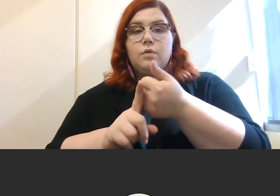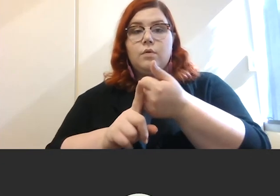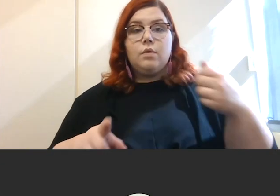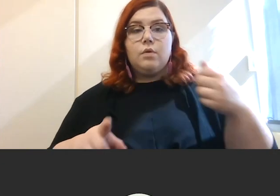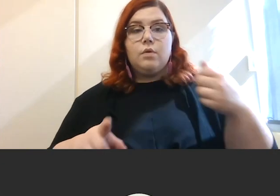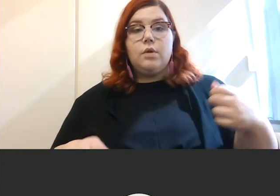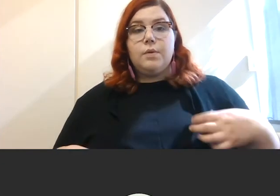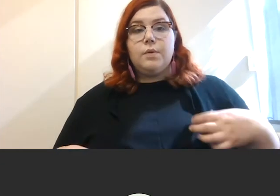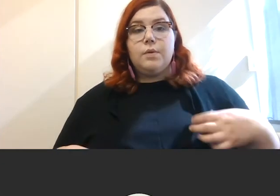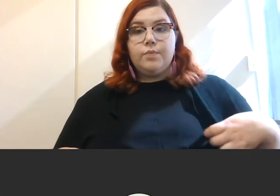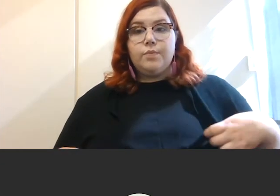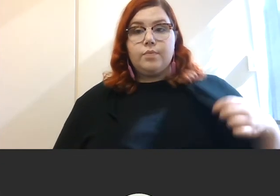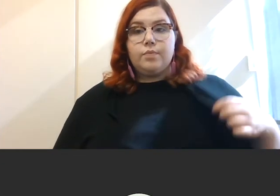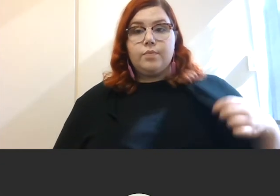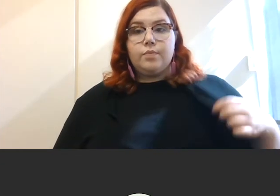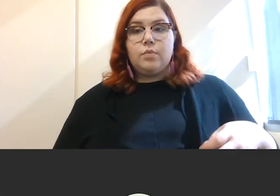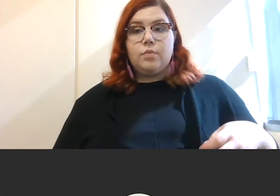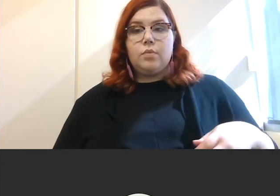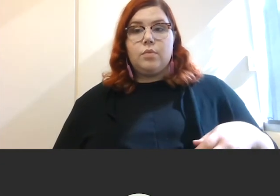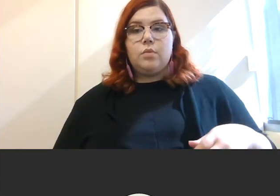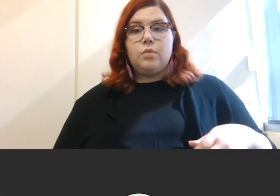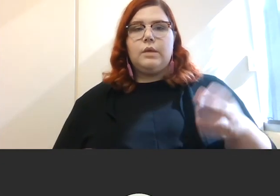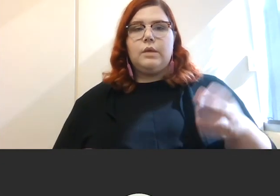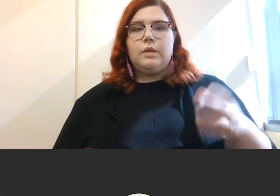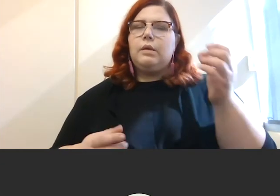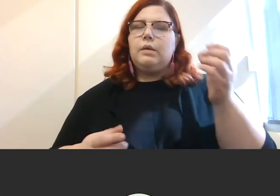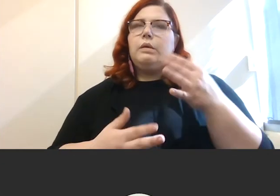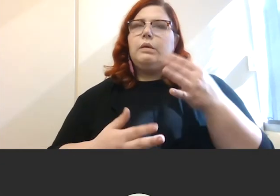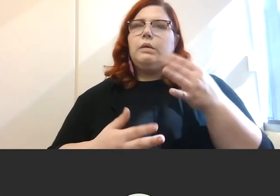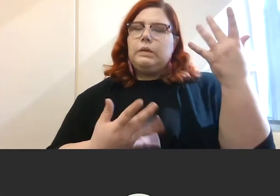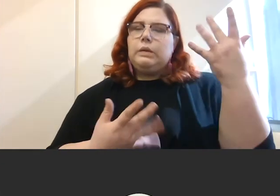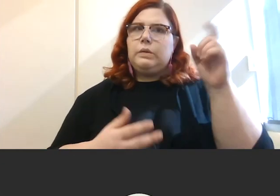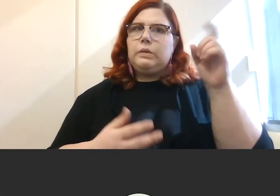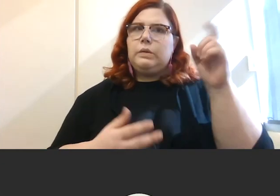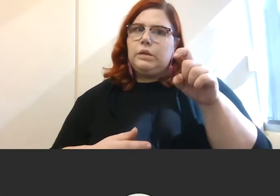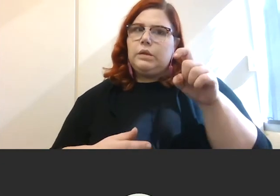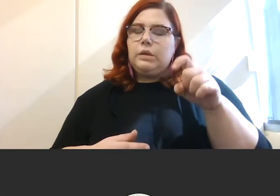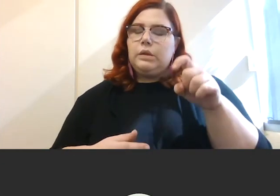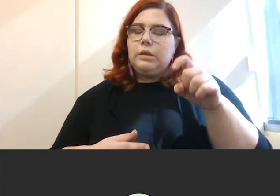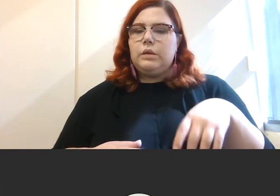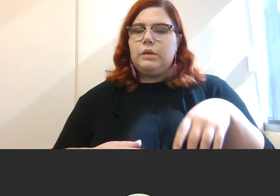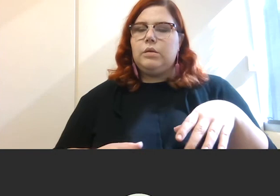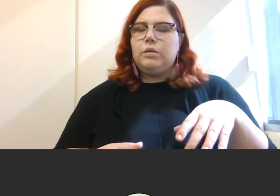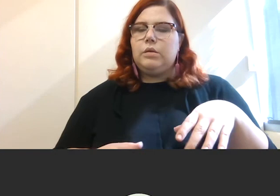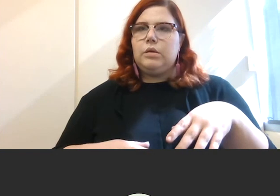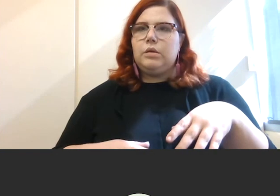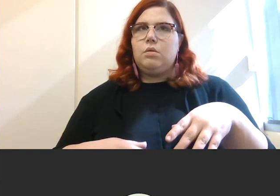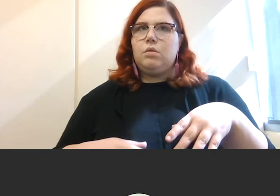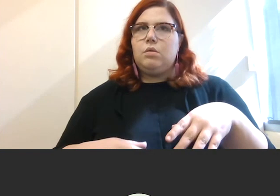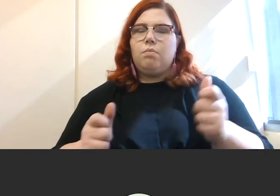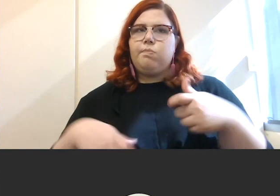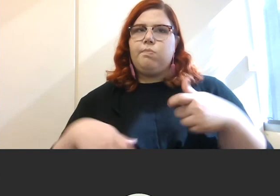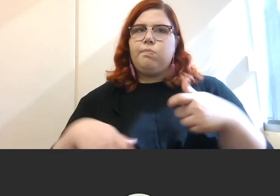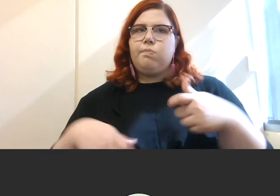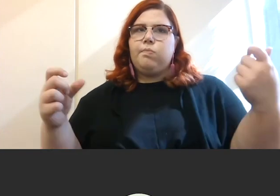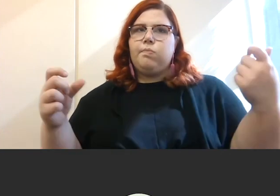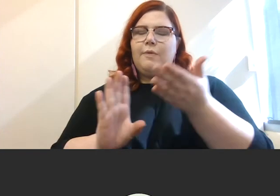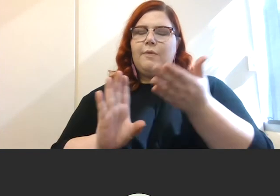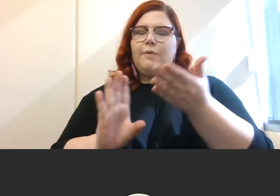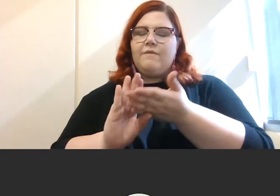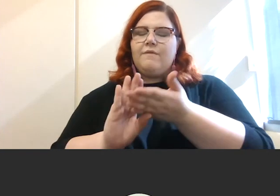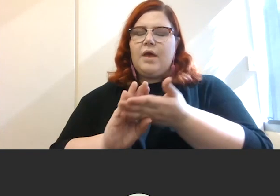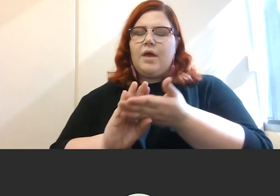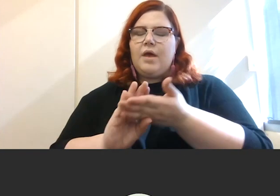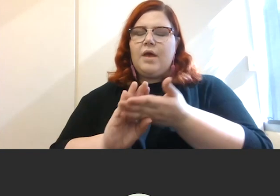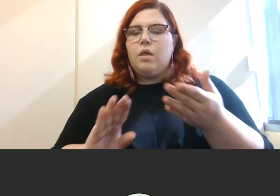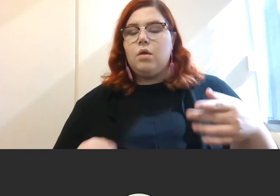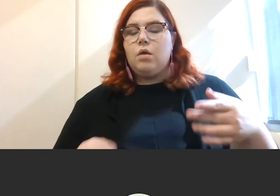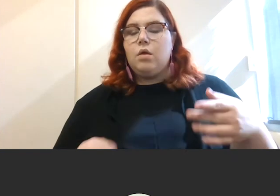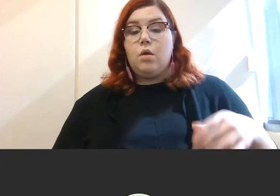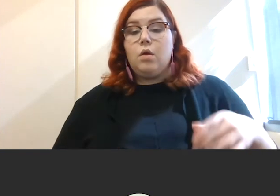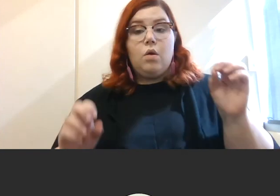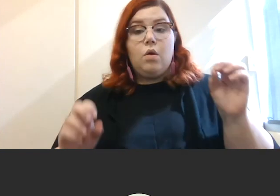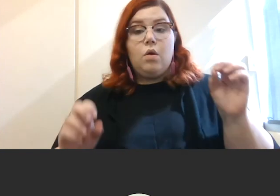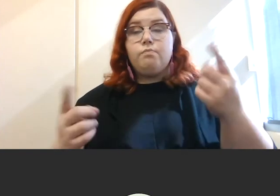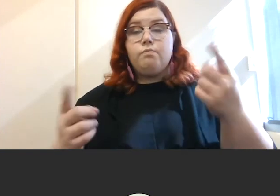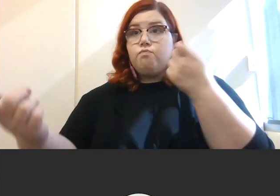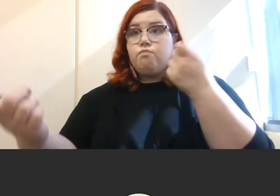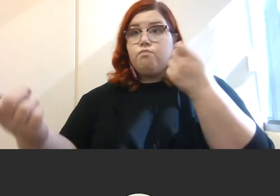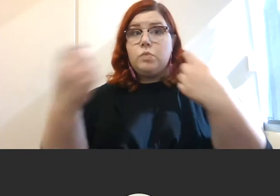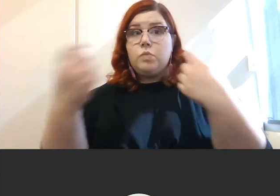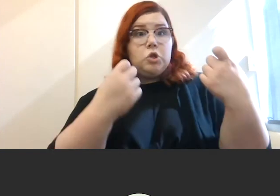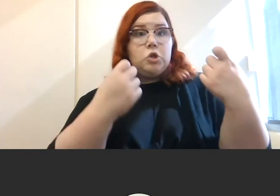That one might take a little bit longer to send because it's a little bit larger. All right, so any other